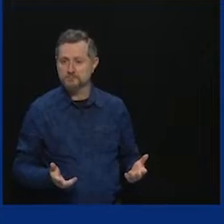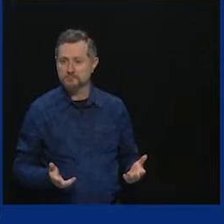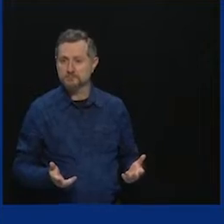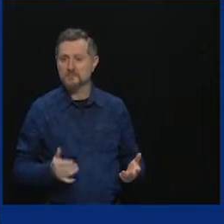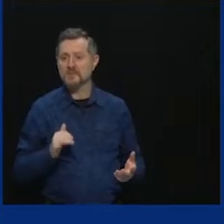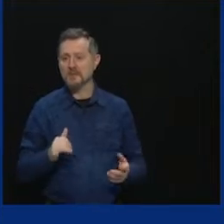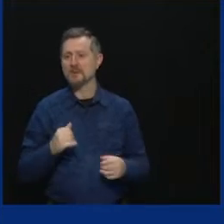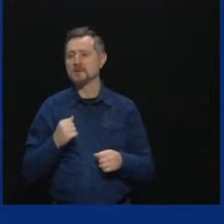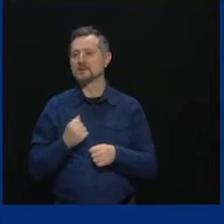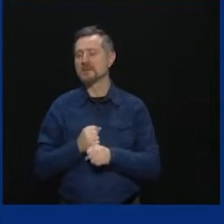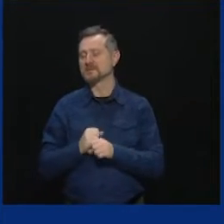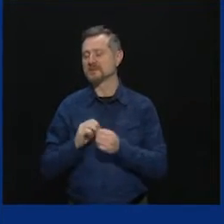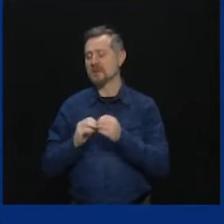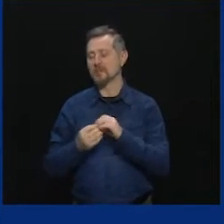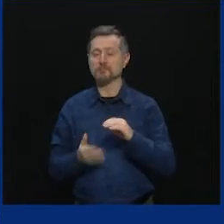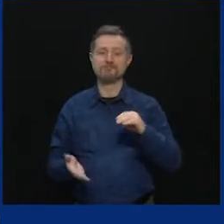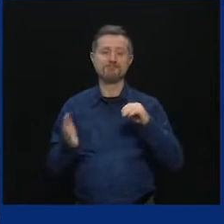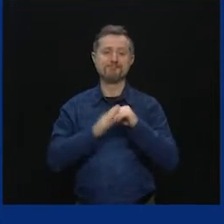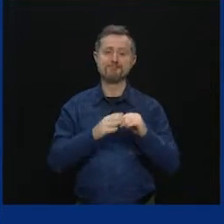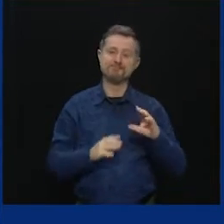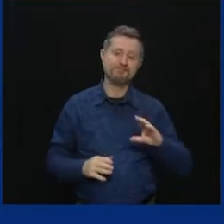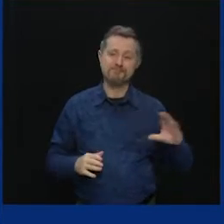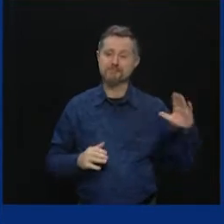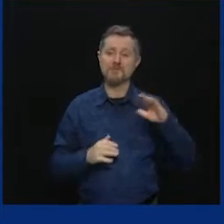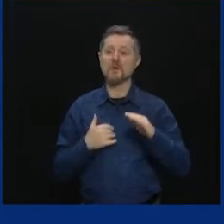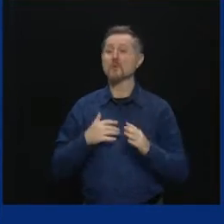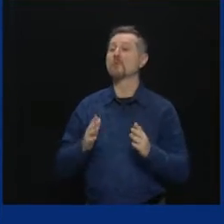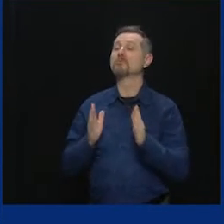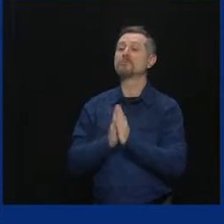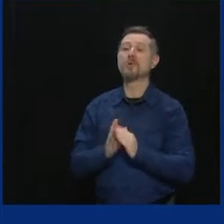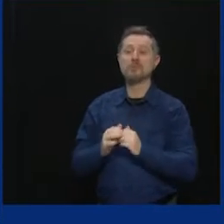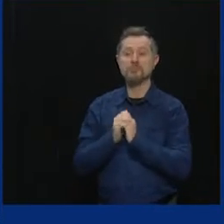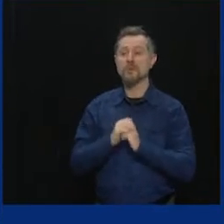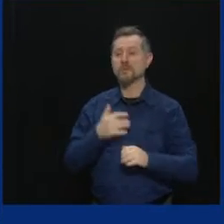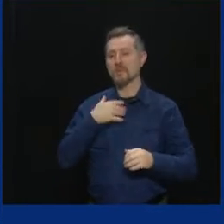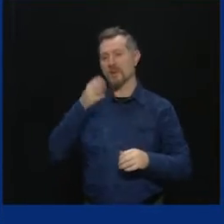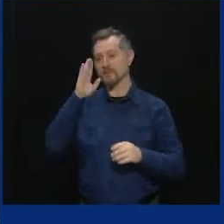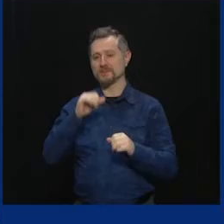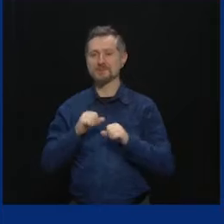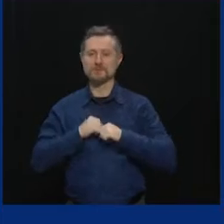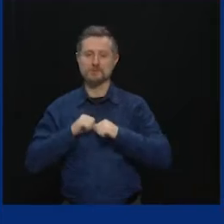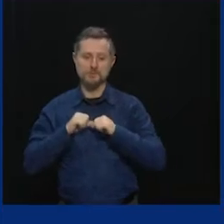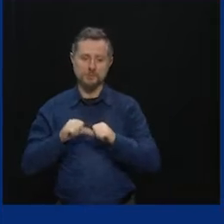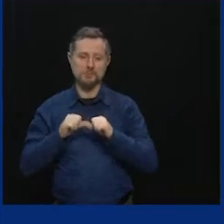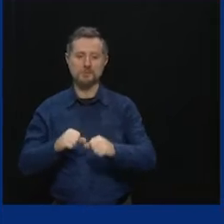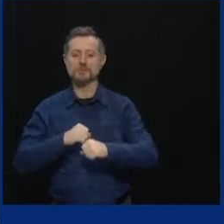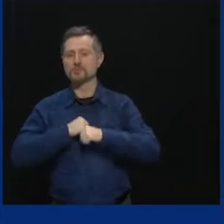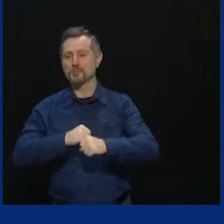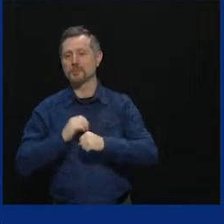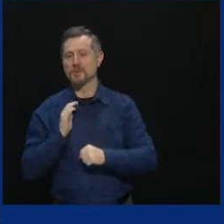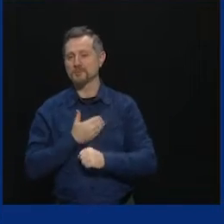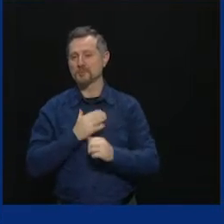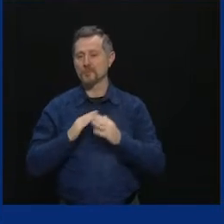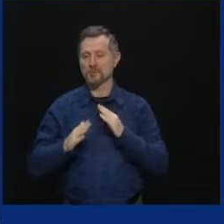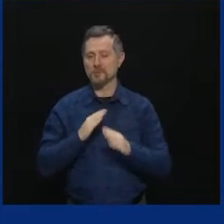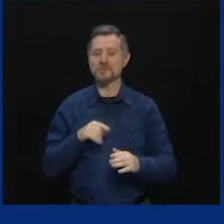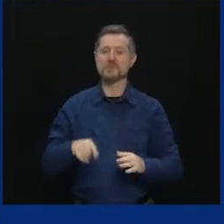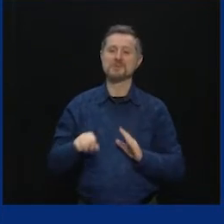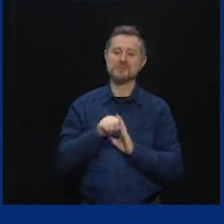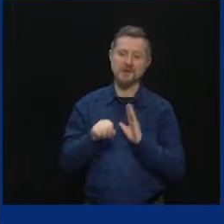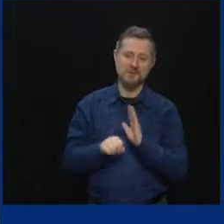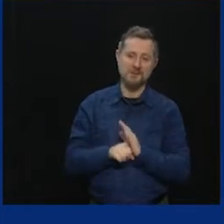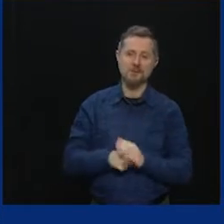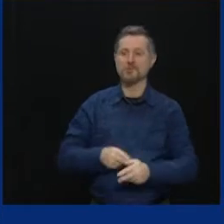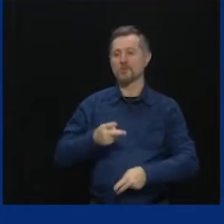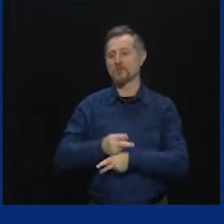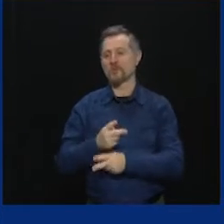would be. Our prayers is that God will continue to cover our city, our state, and watch over all of us. And so again, we